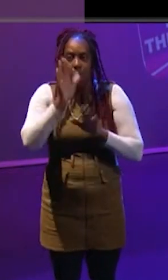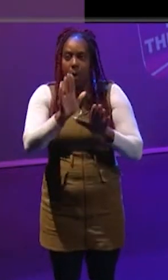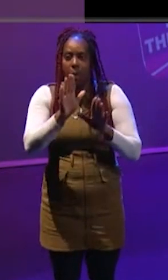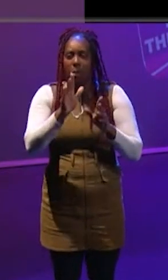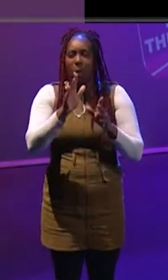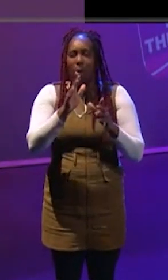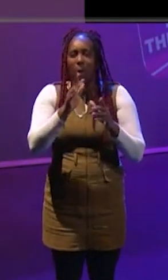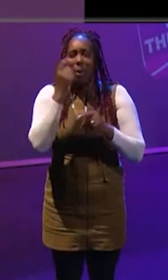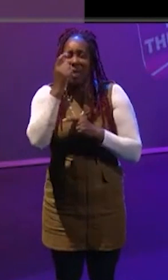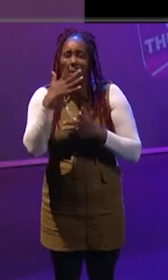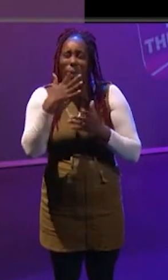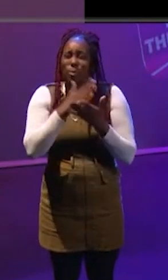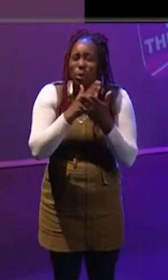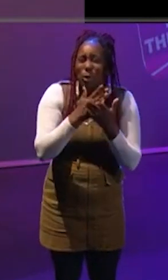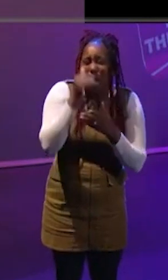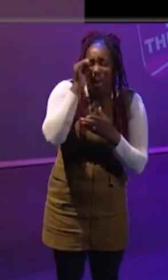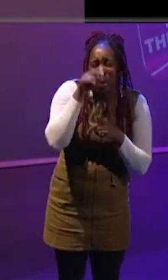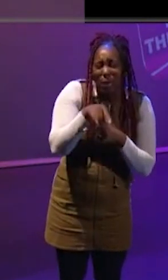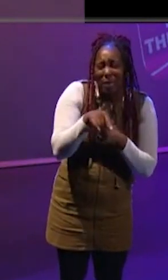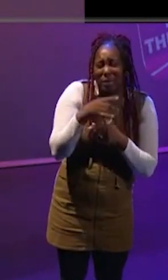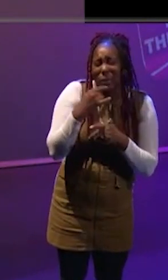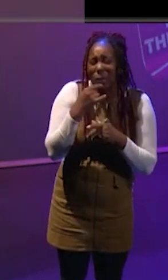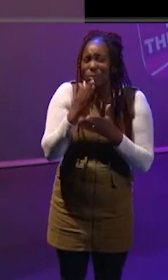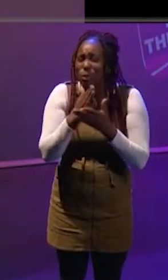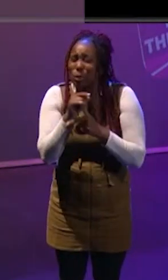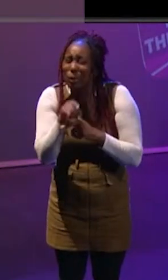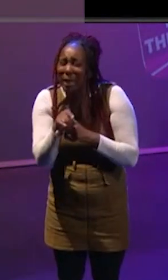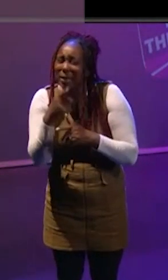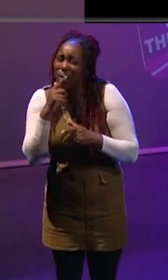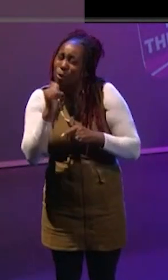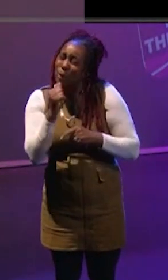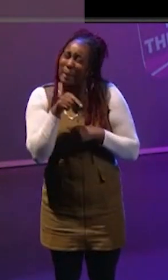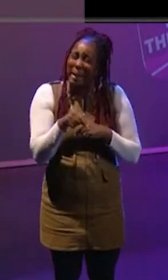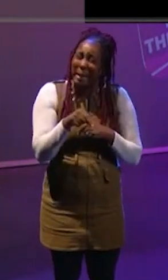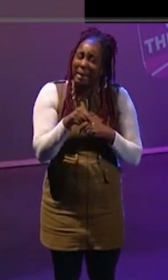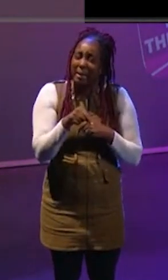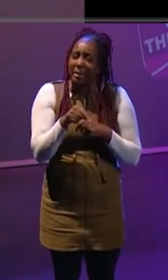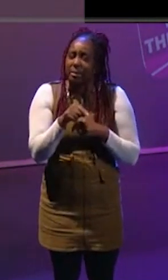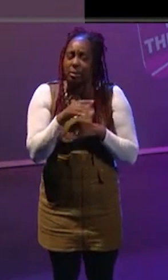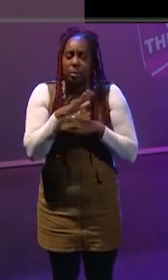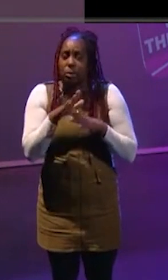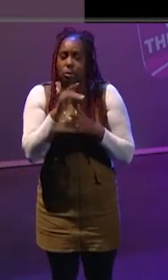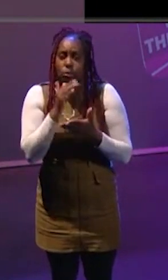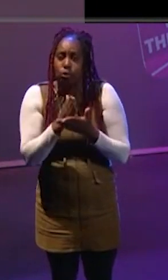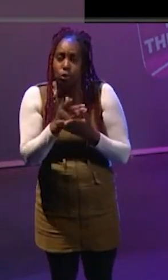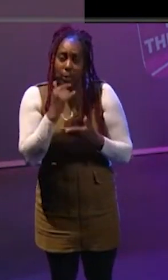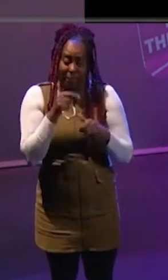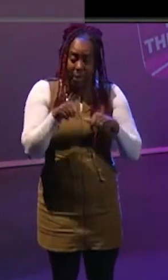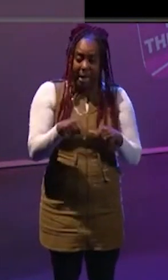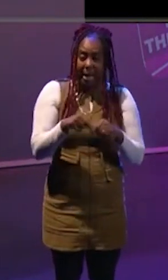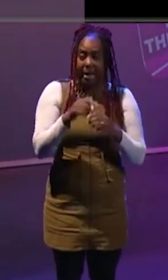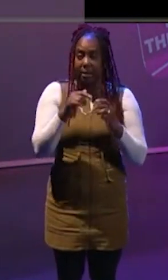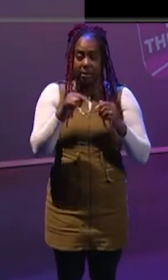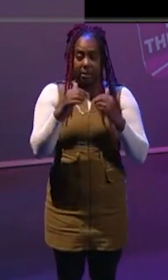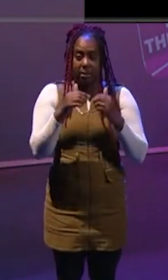think, oh, I don't know this and therefore I shouldn't be here. But I can tell you now, it's not true. If you're watching this, if you're sat here in the room, if you're online